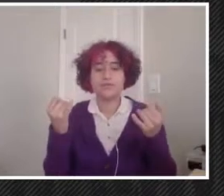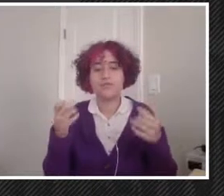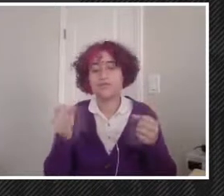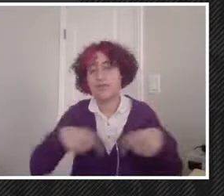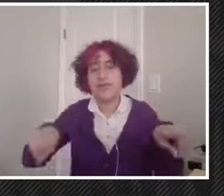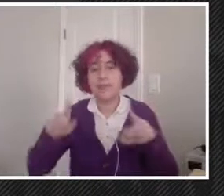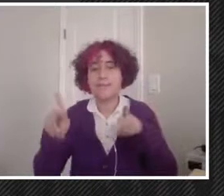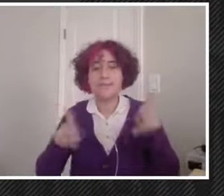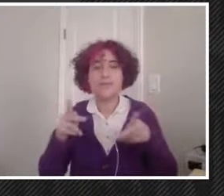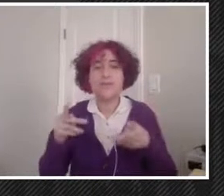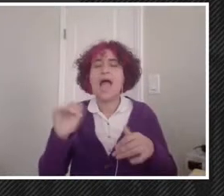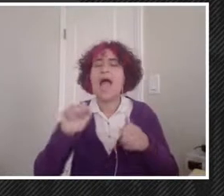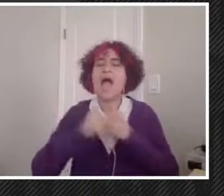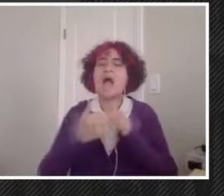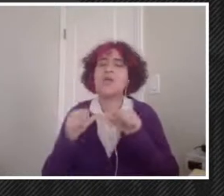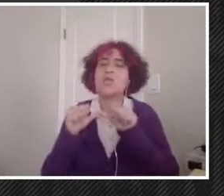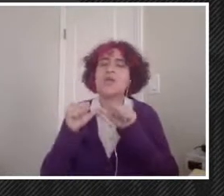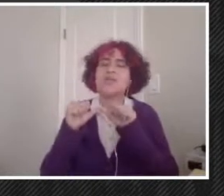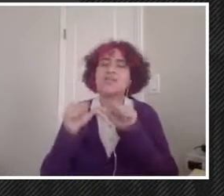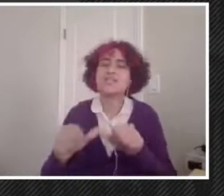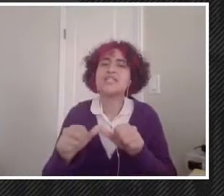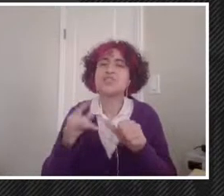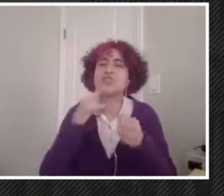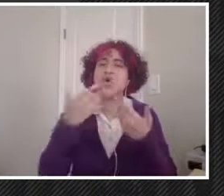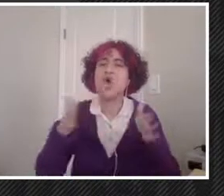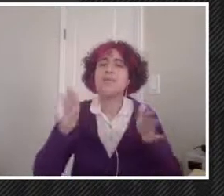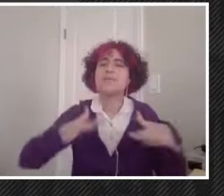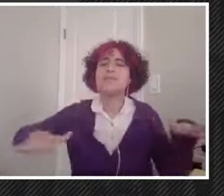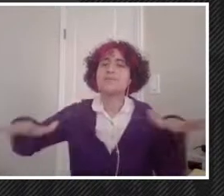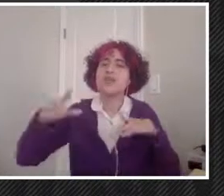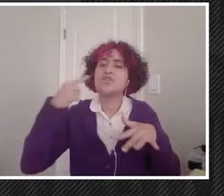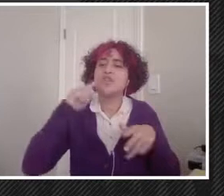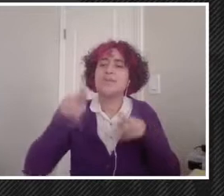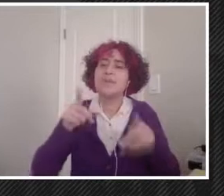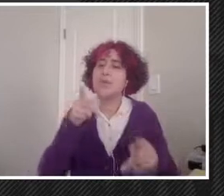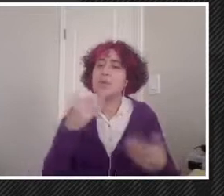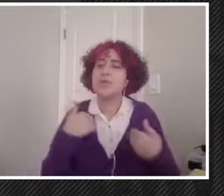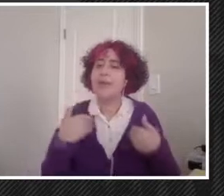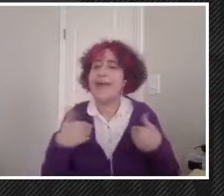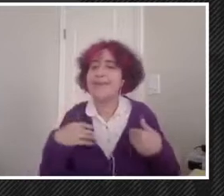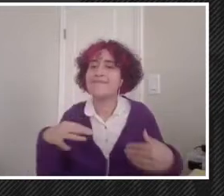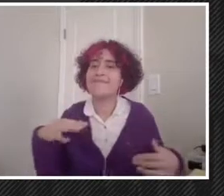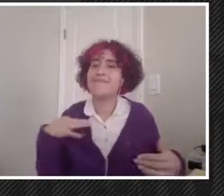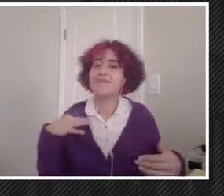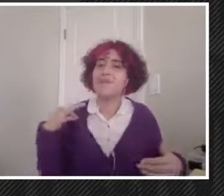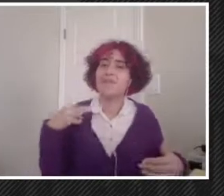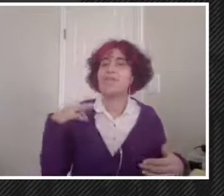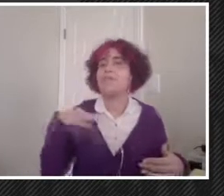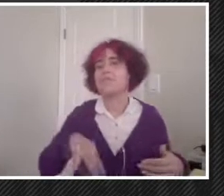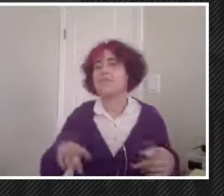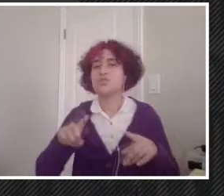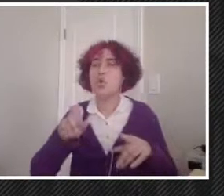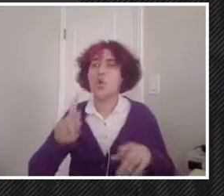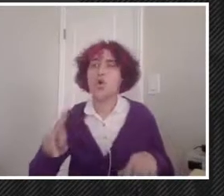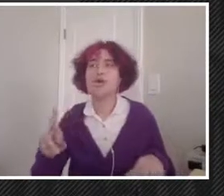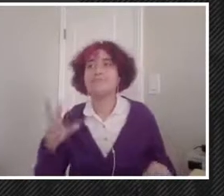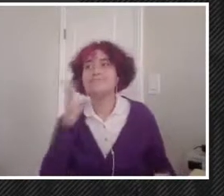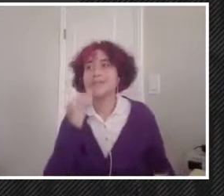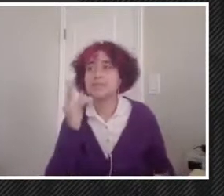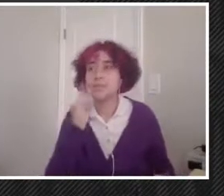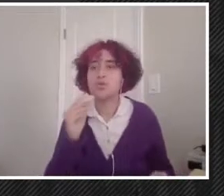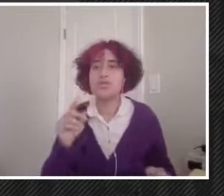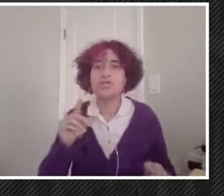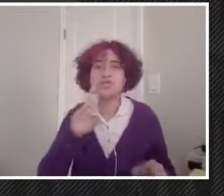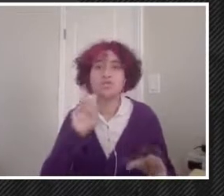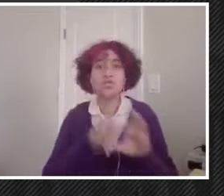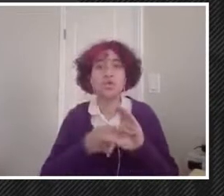same privilege or exposure to not only participate in our government, but to grow and lead when it comes